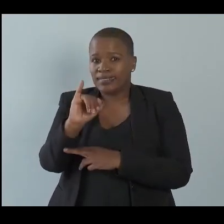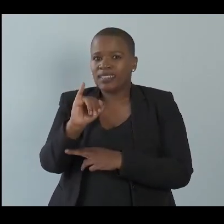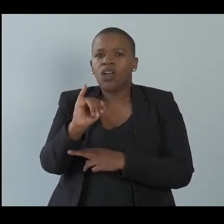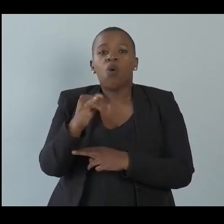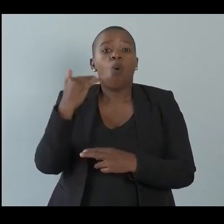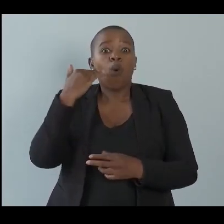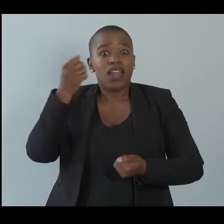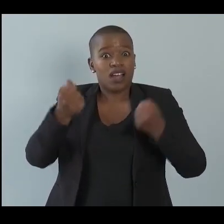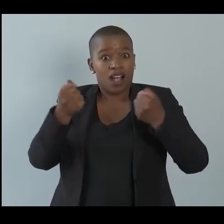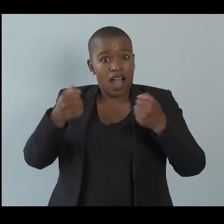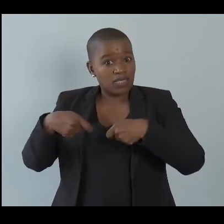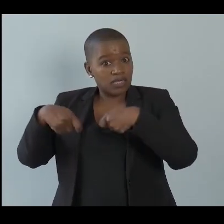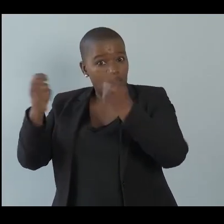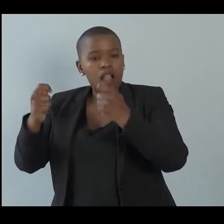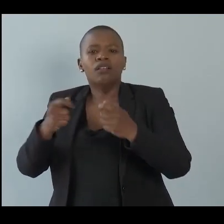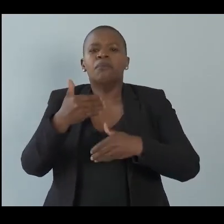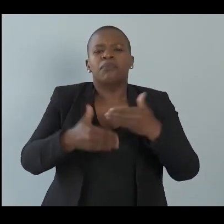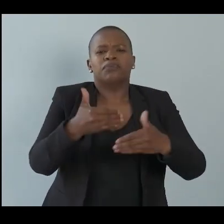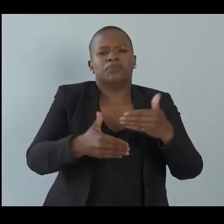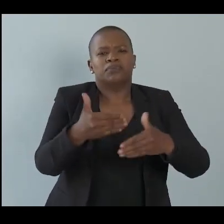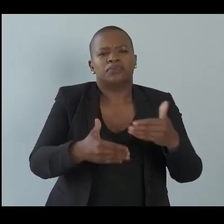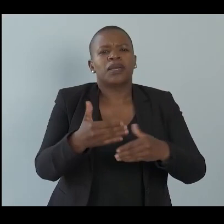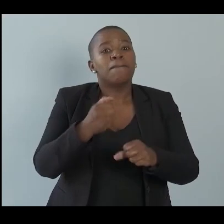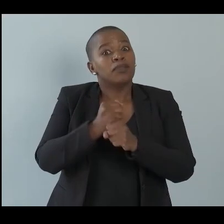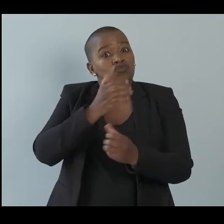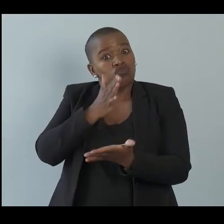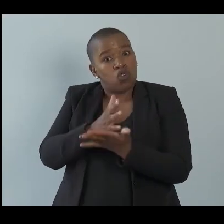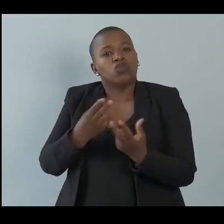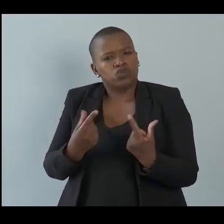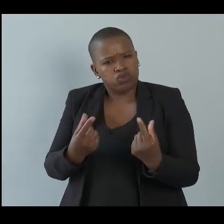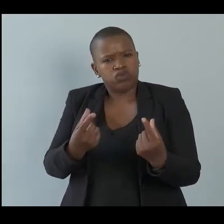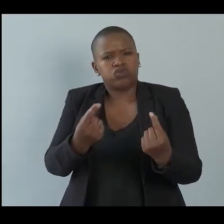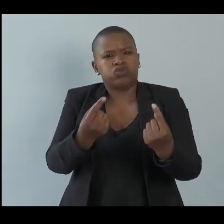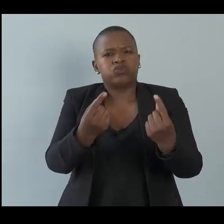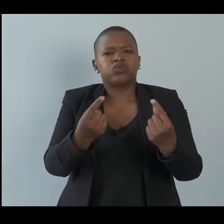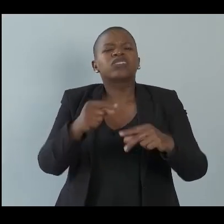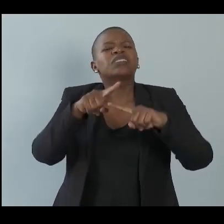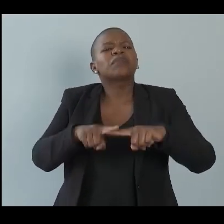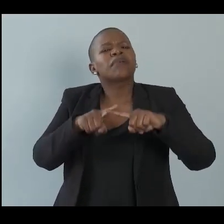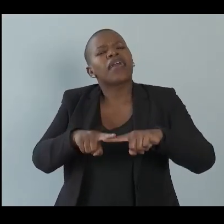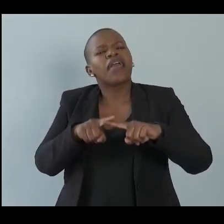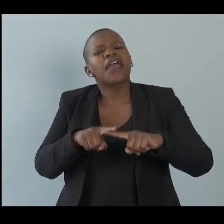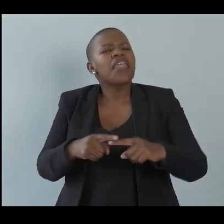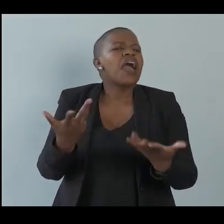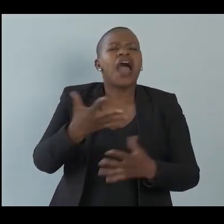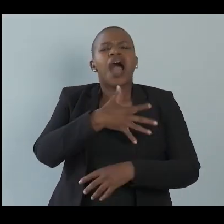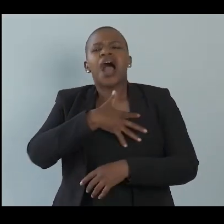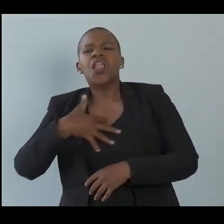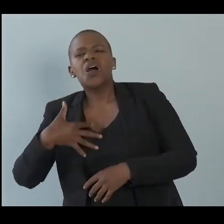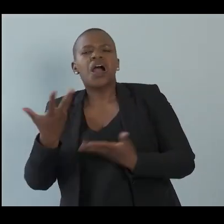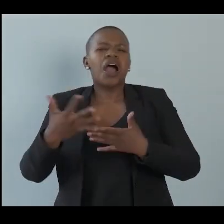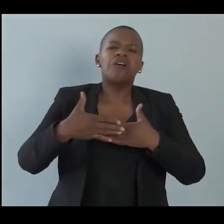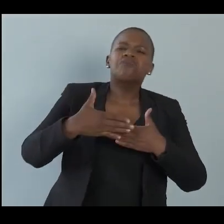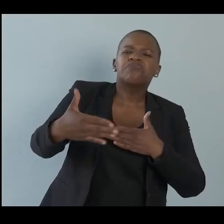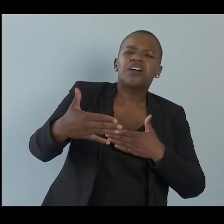sold. The efficiency with which we do this is measured by our pre-fitment ratio, which has improved from 32% at